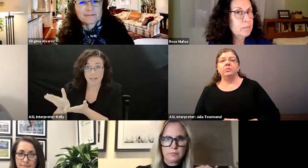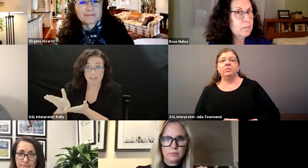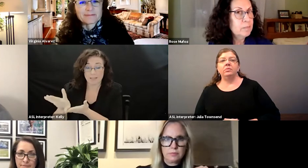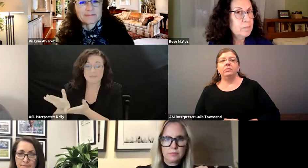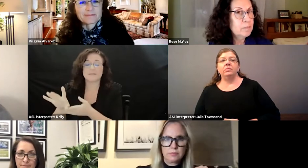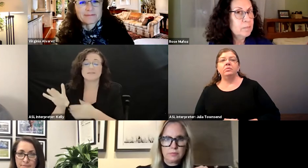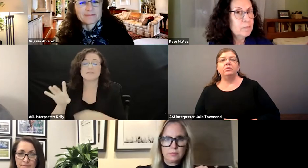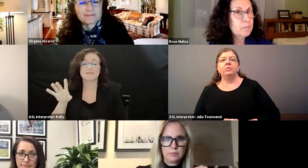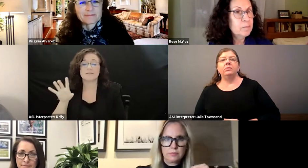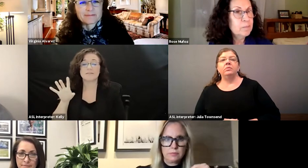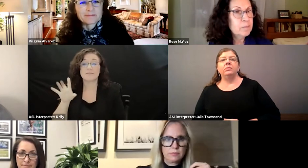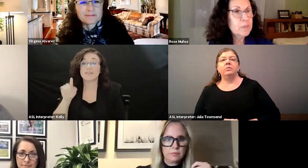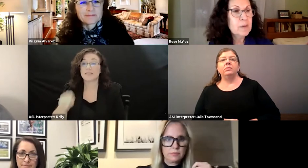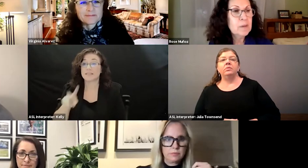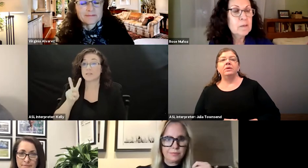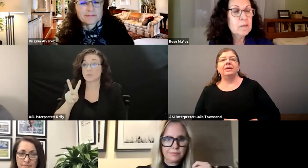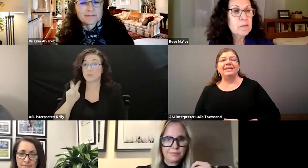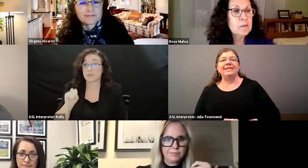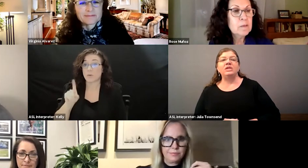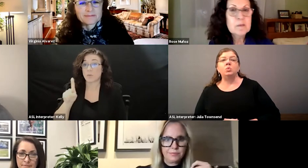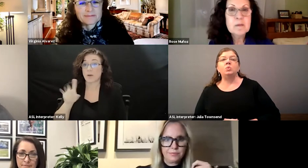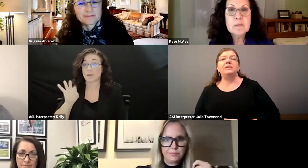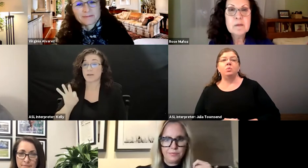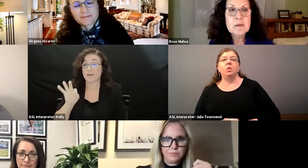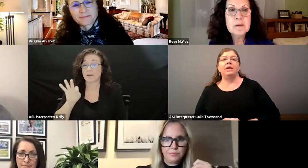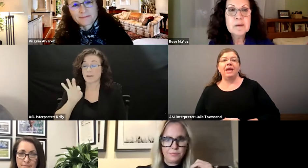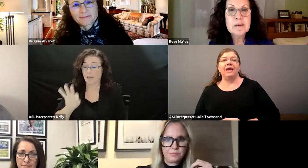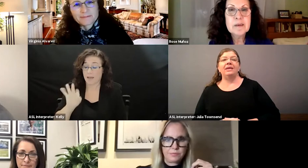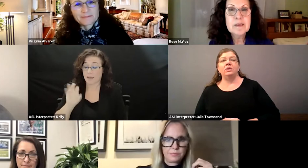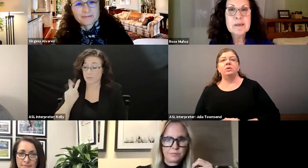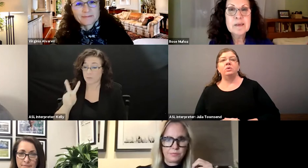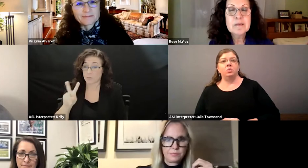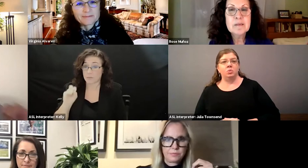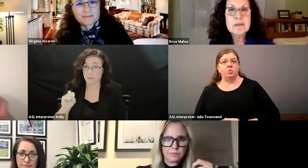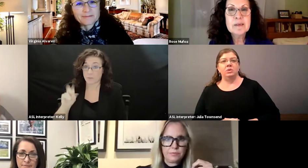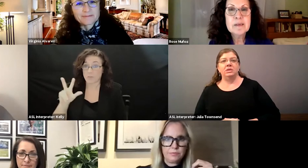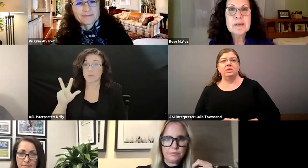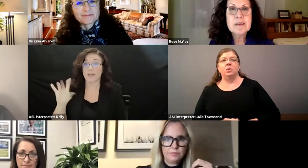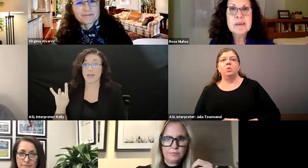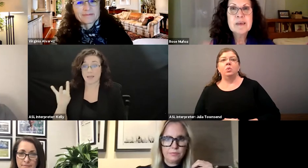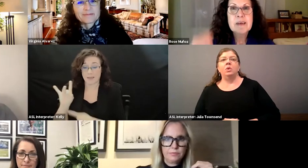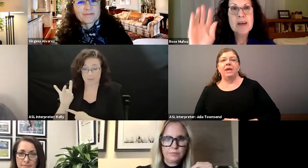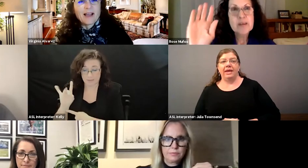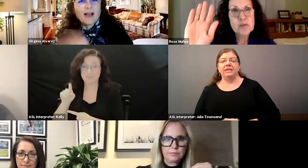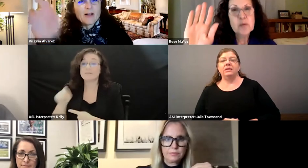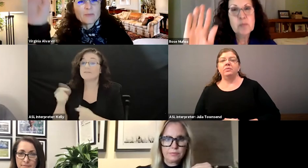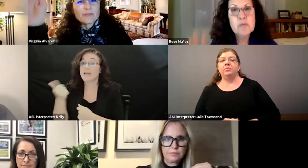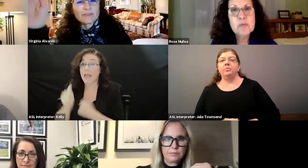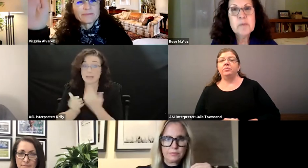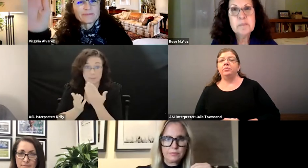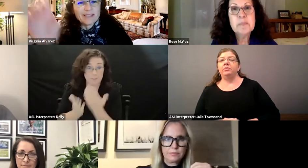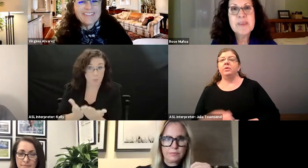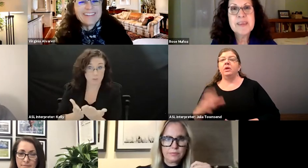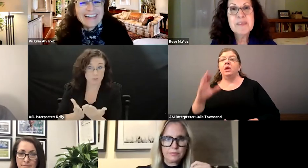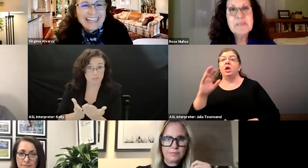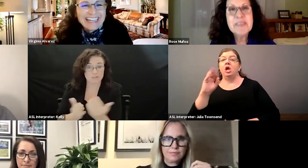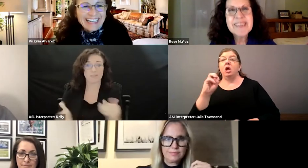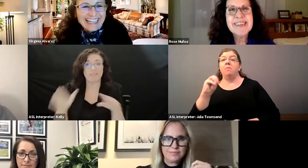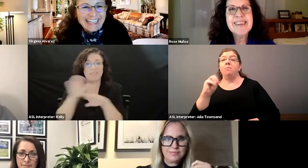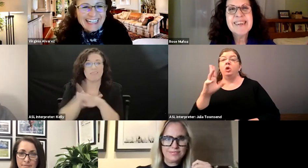tier 01920-38 is there a motion i saw